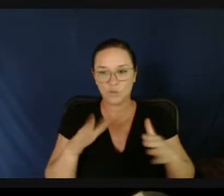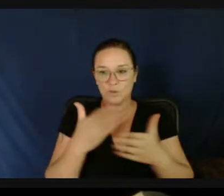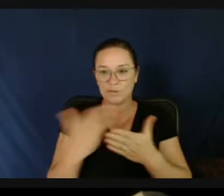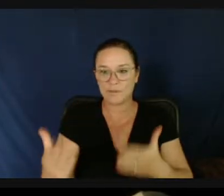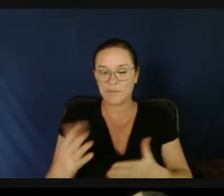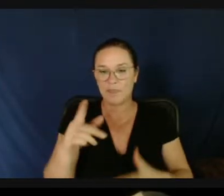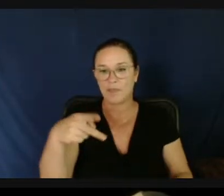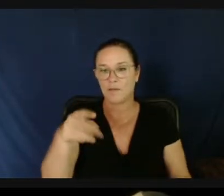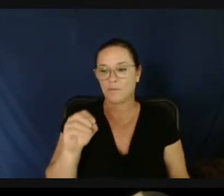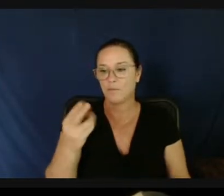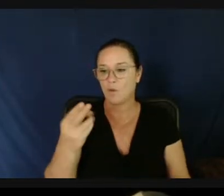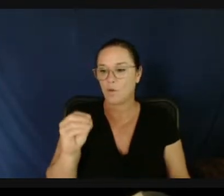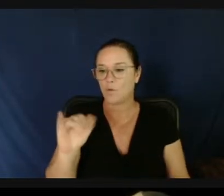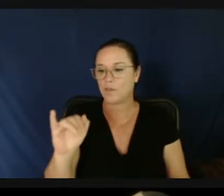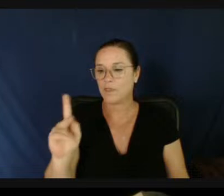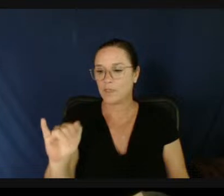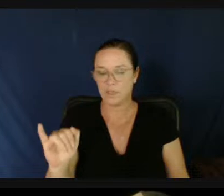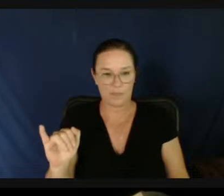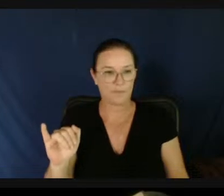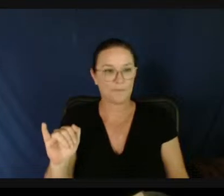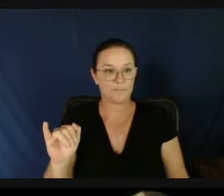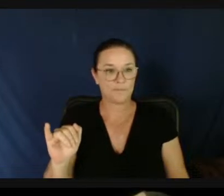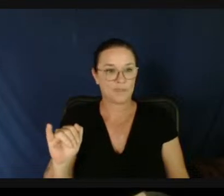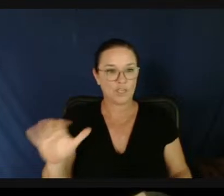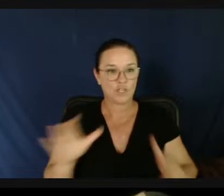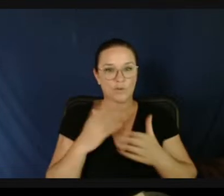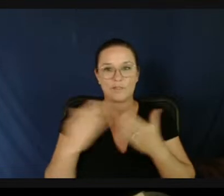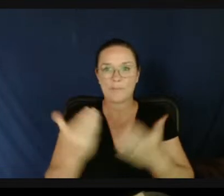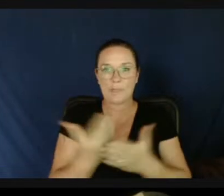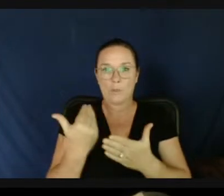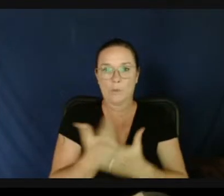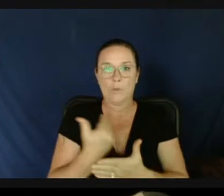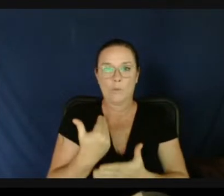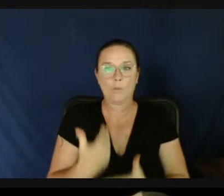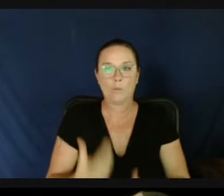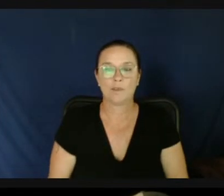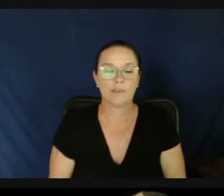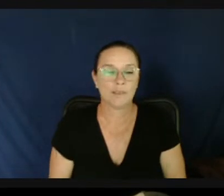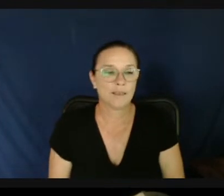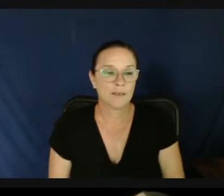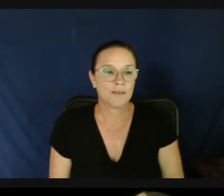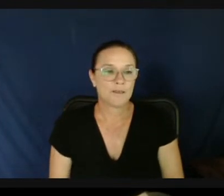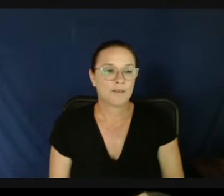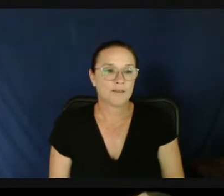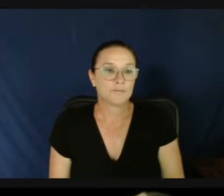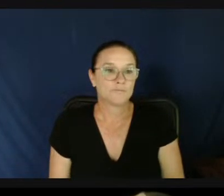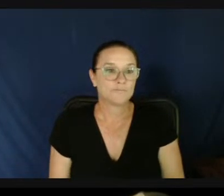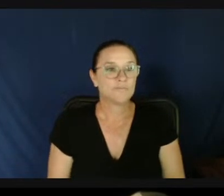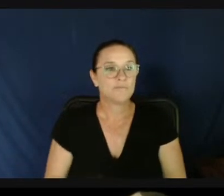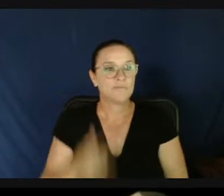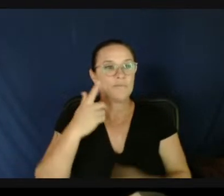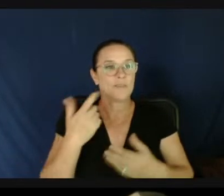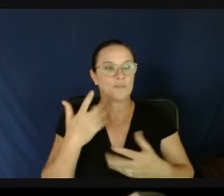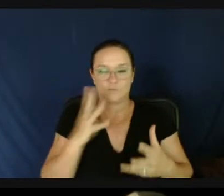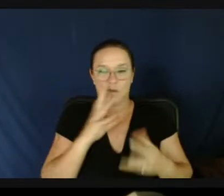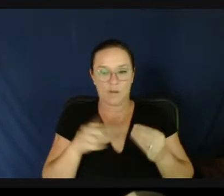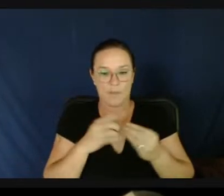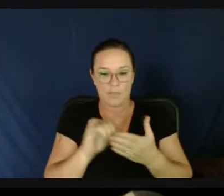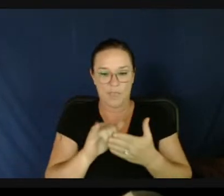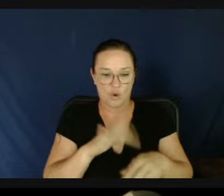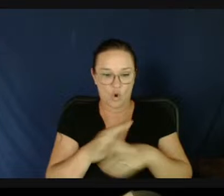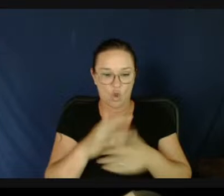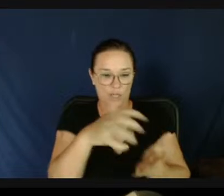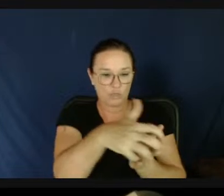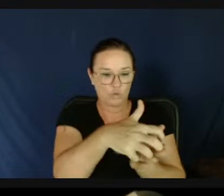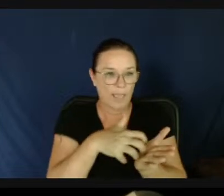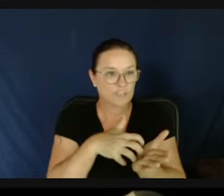something new and relevant considering the dredges and the early processes and stuff like that.